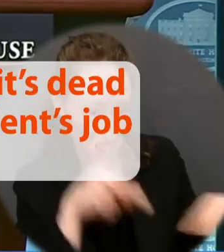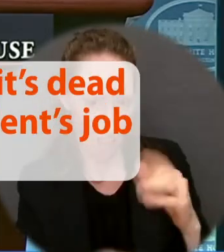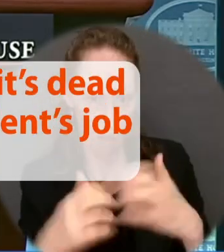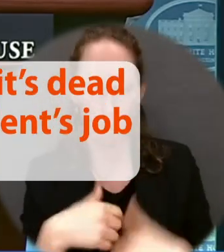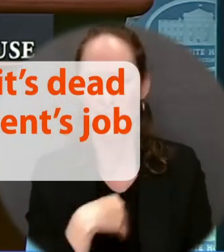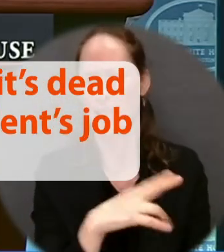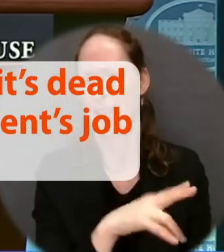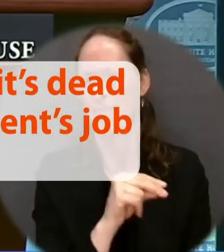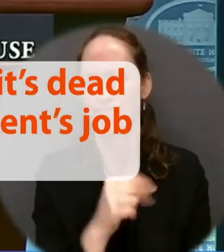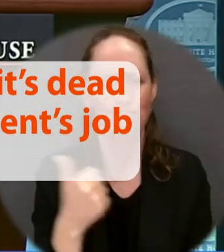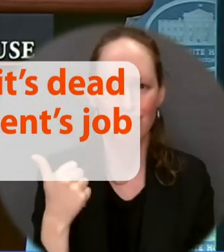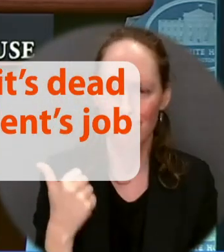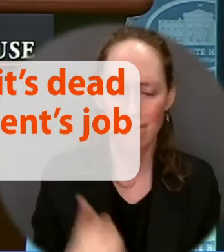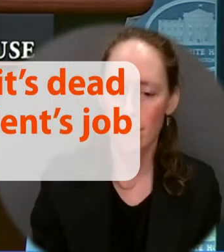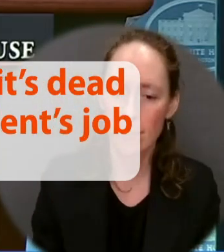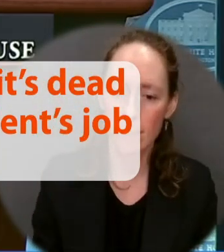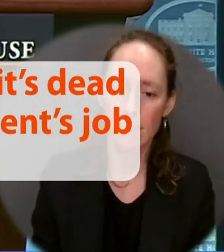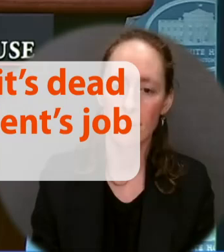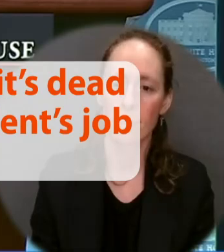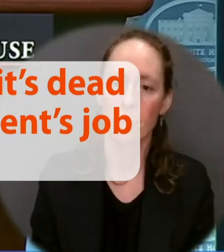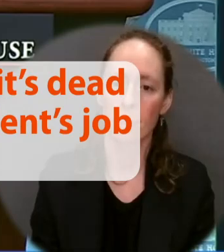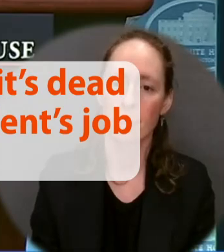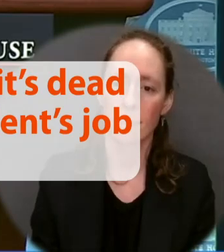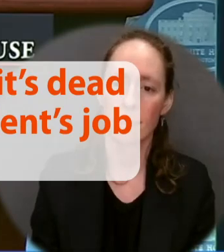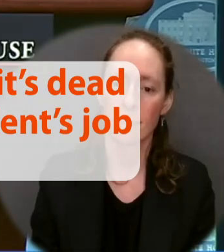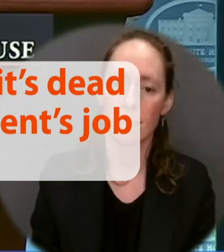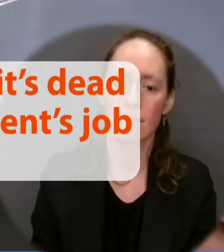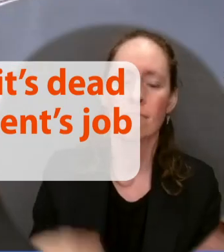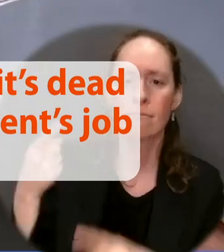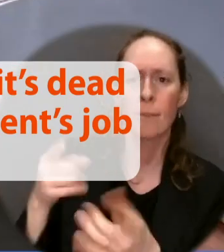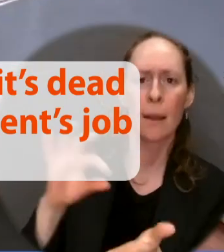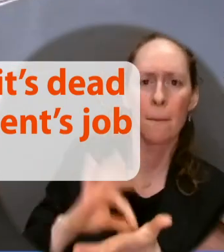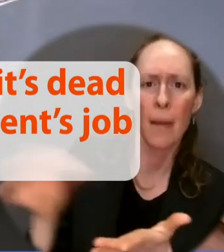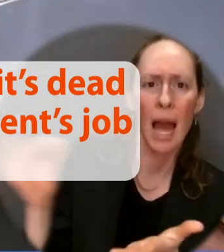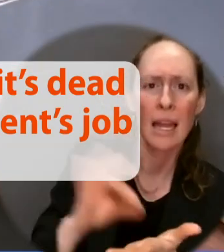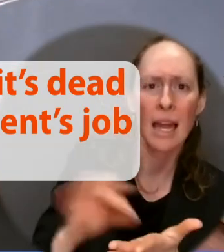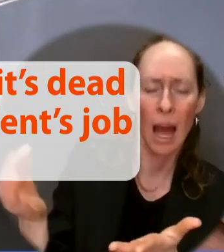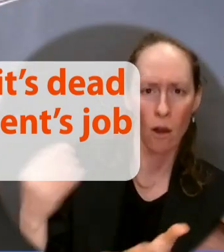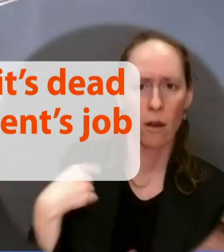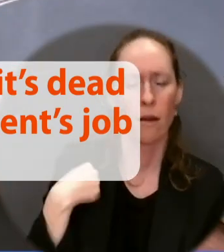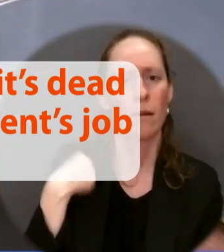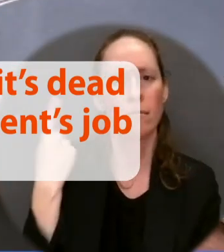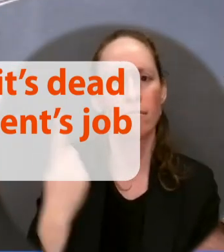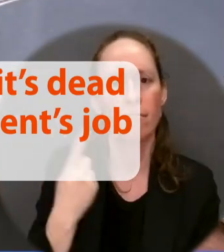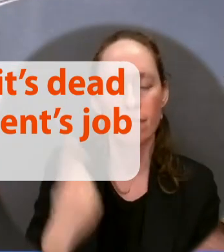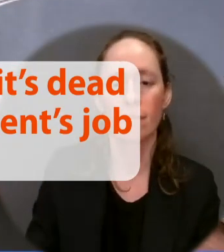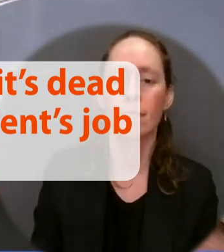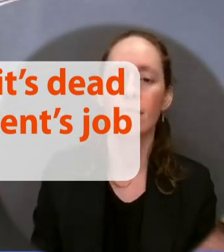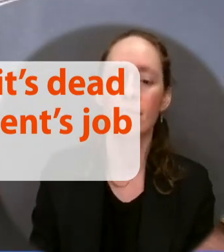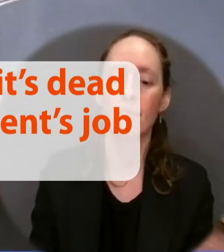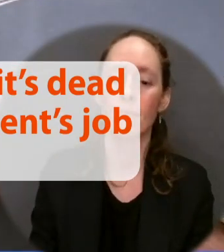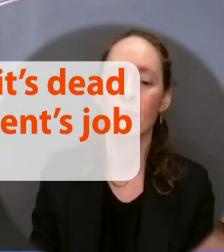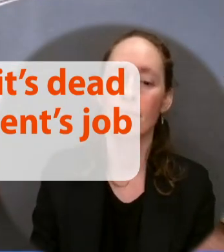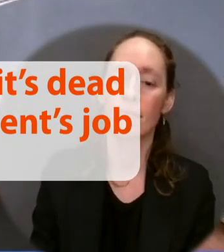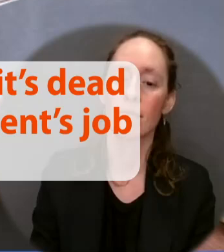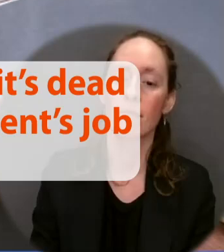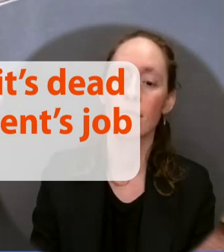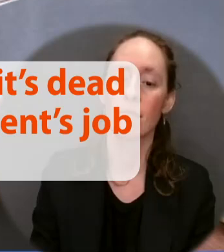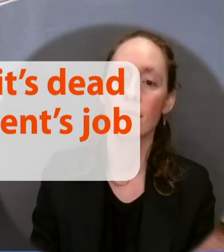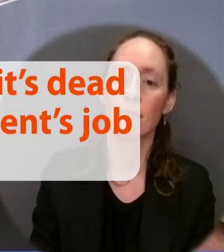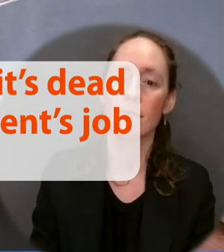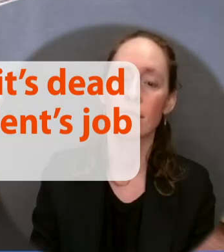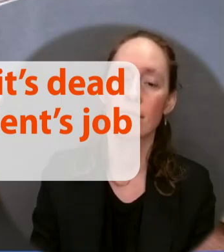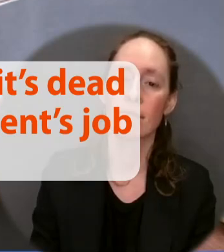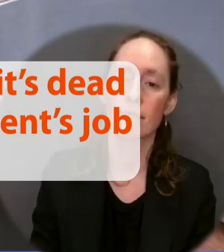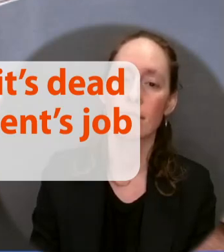it. I'll follow up on that, but about Medicare, the proposal to keep Medicare solvent includes increasing taxes, which is something that Republicans have